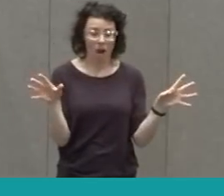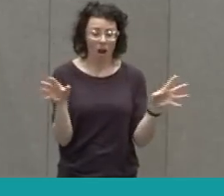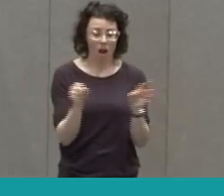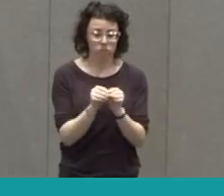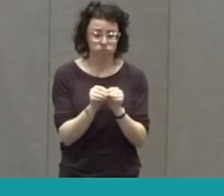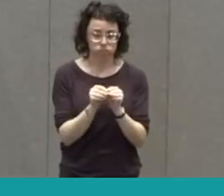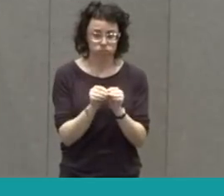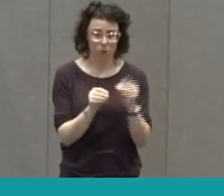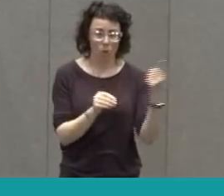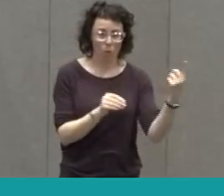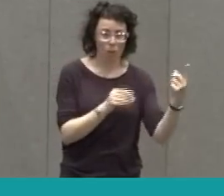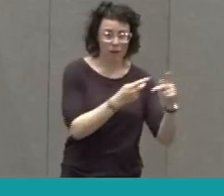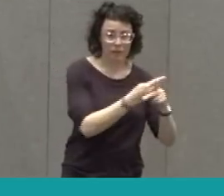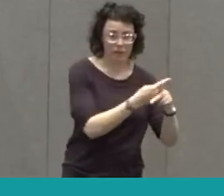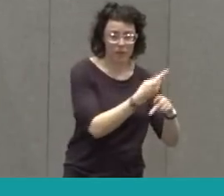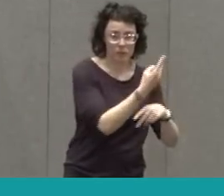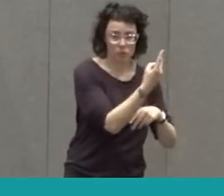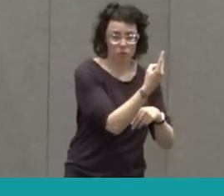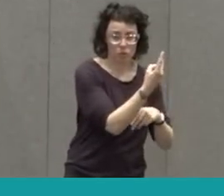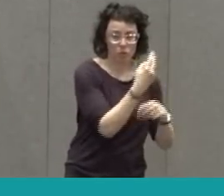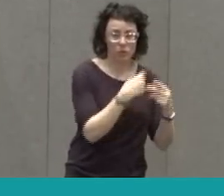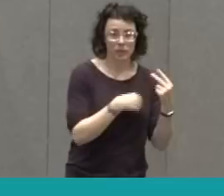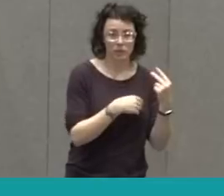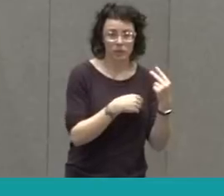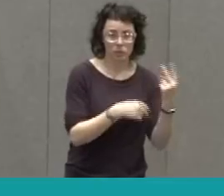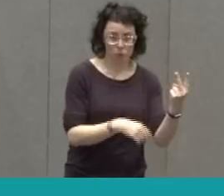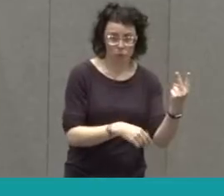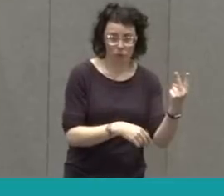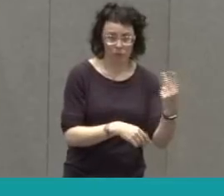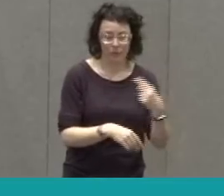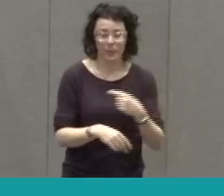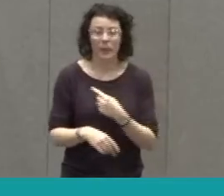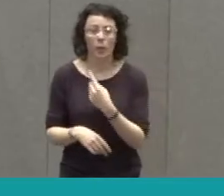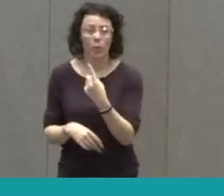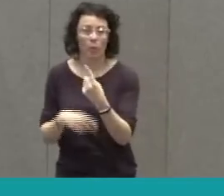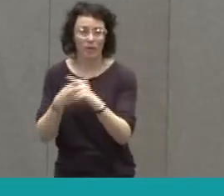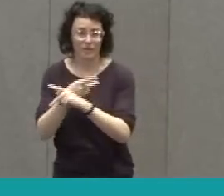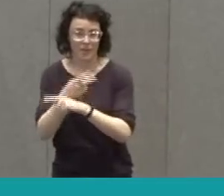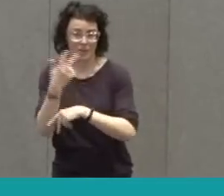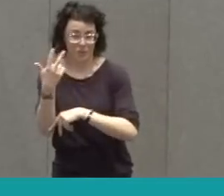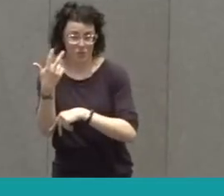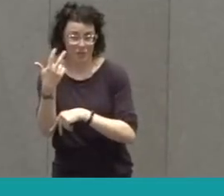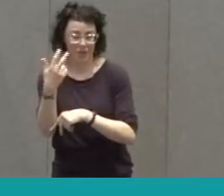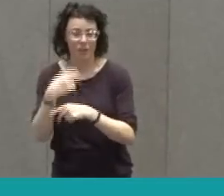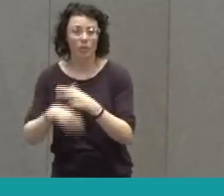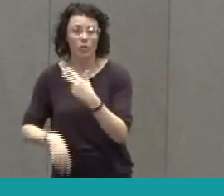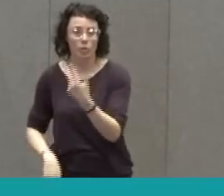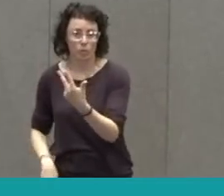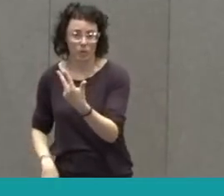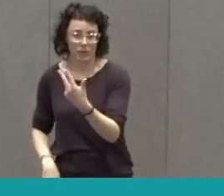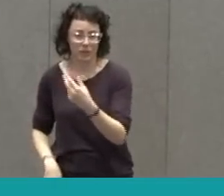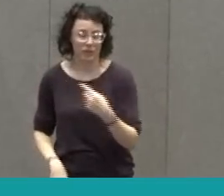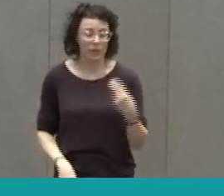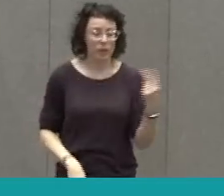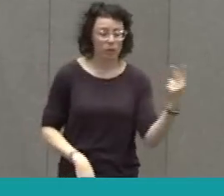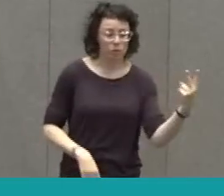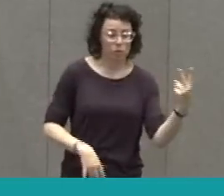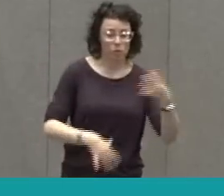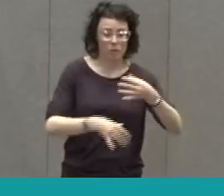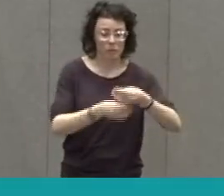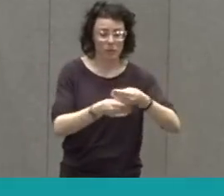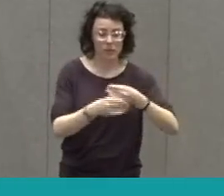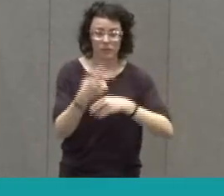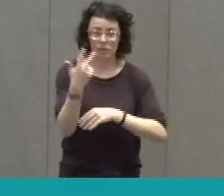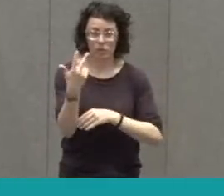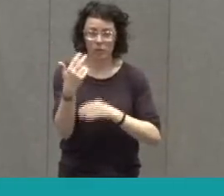is 2, 1 times 3 is 3, 2 plus 3 is 5. So does that get